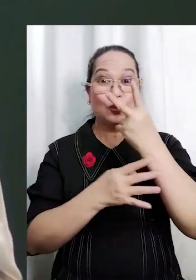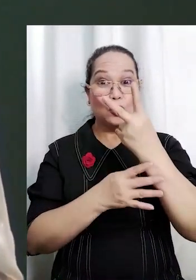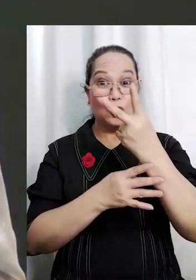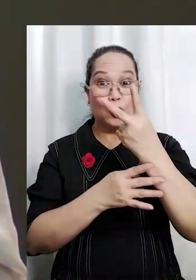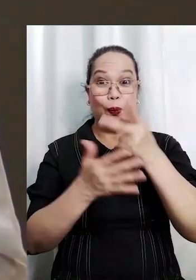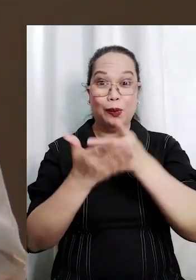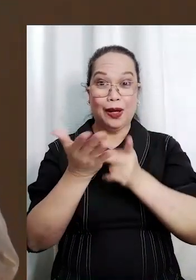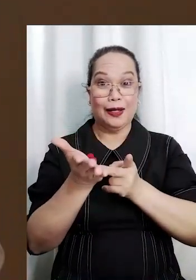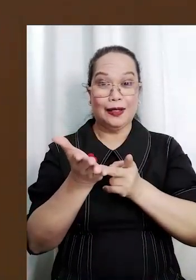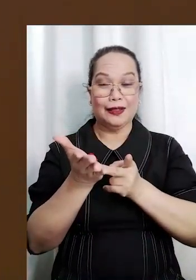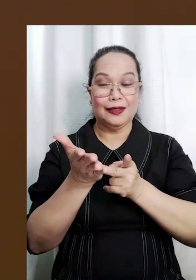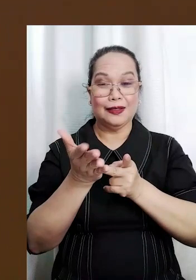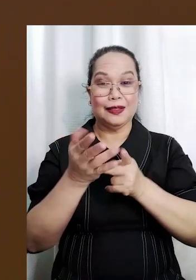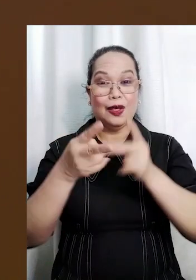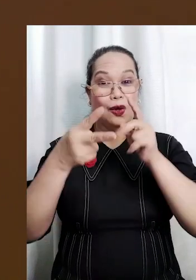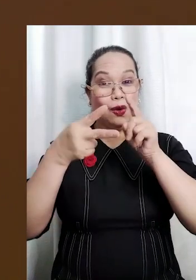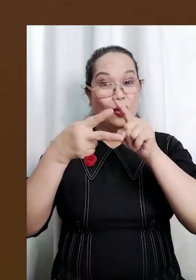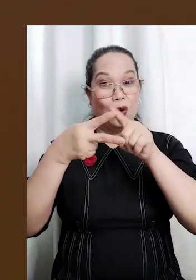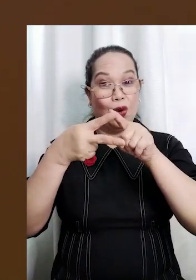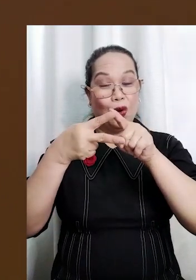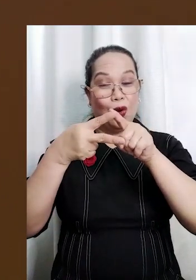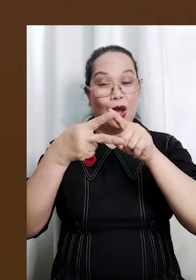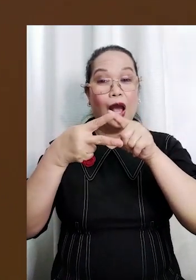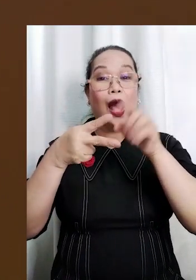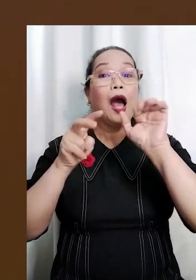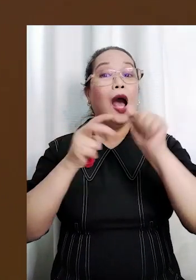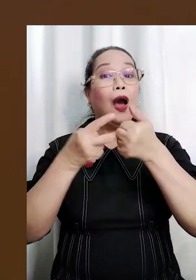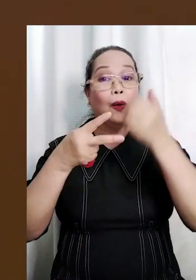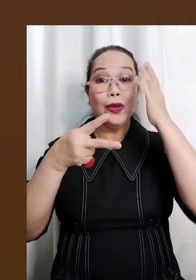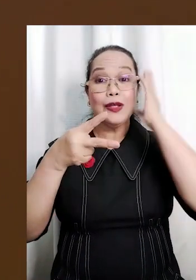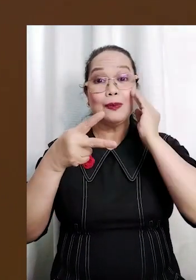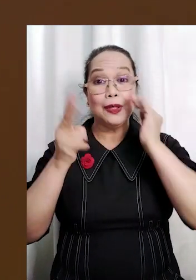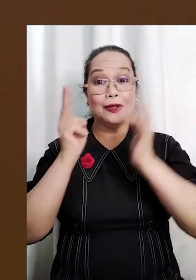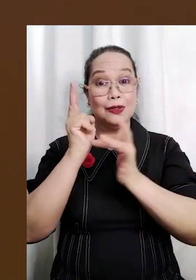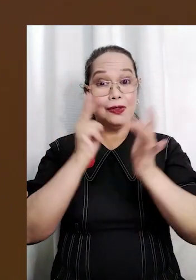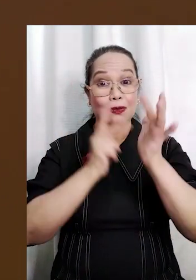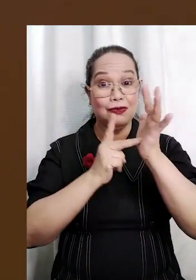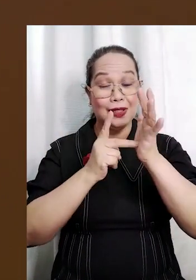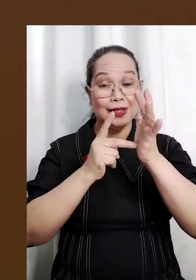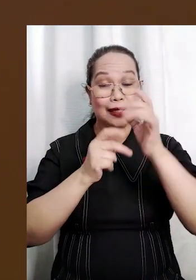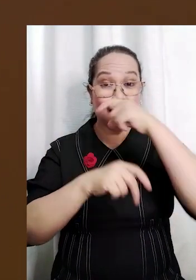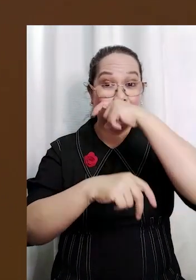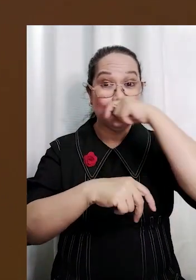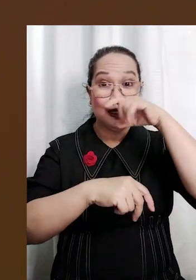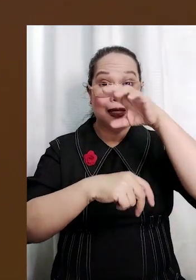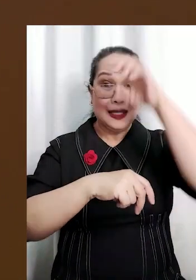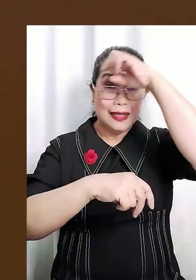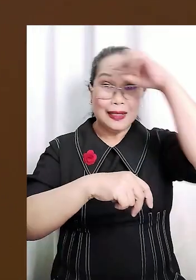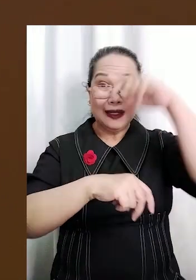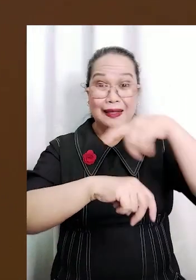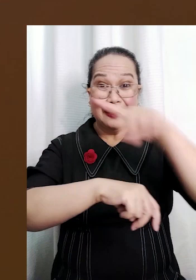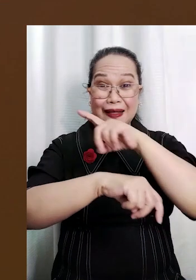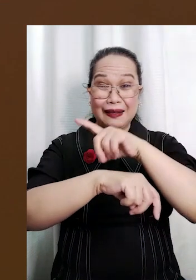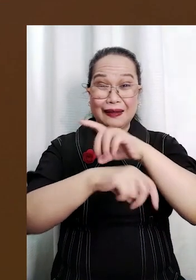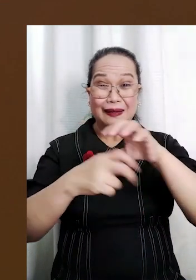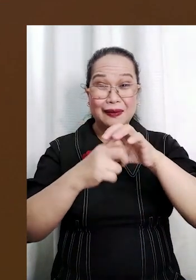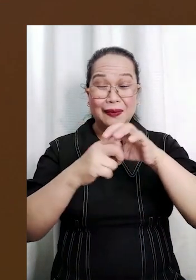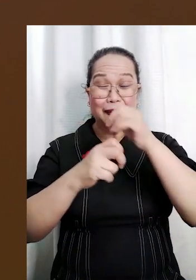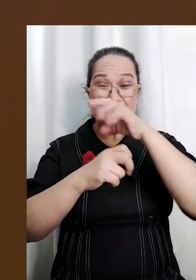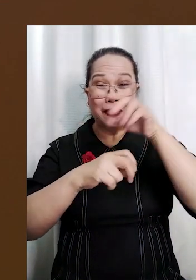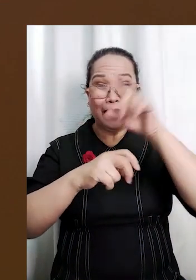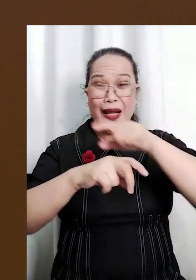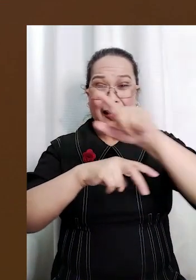two major parts. We'll talk about the wilderness experience and its outcome. And at the same time, the